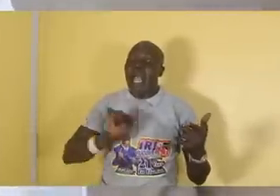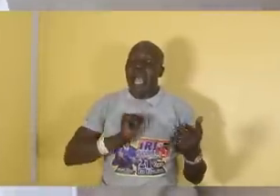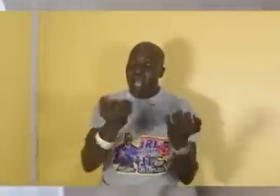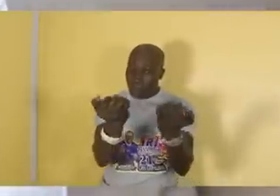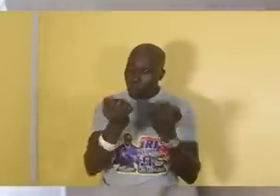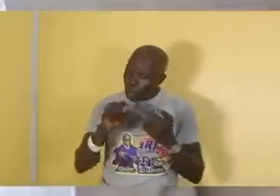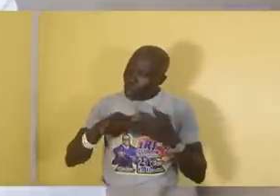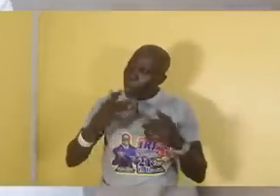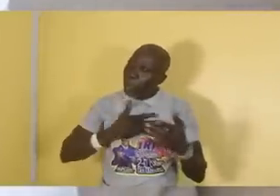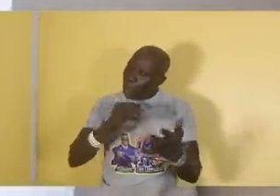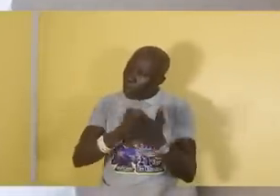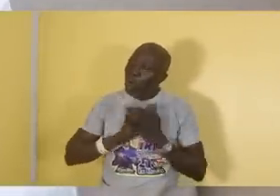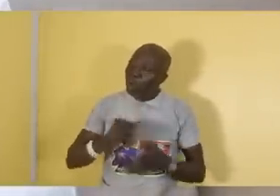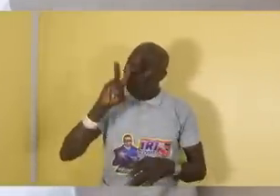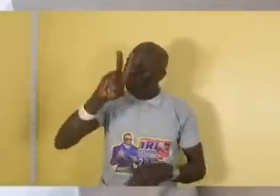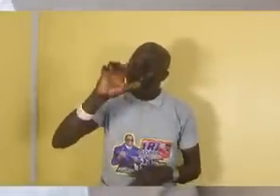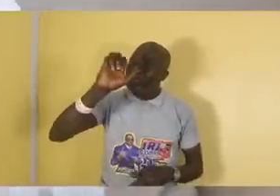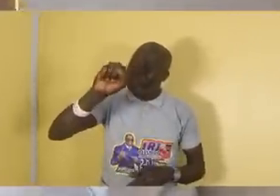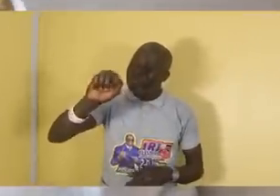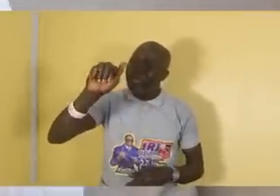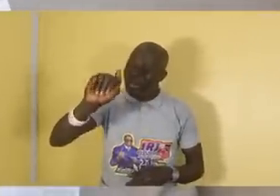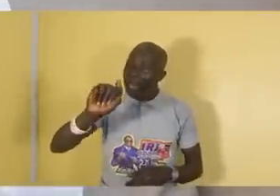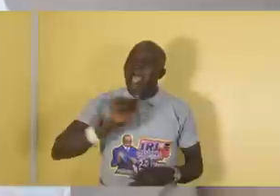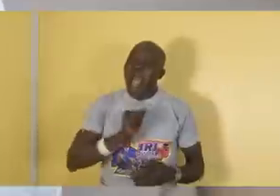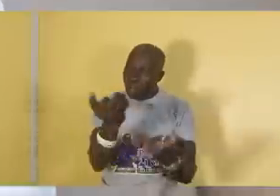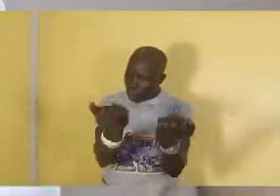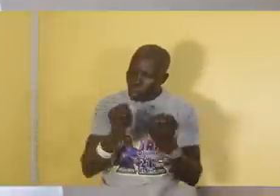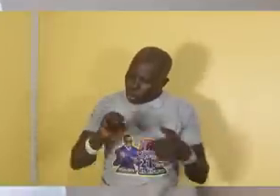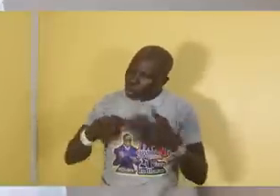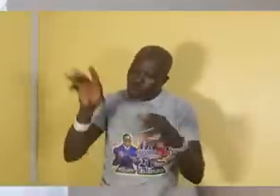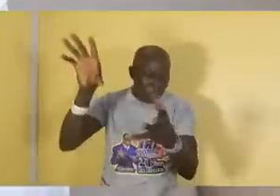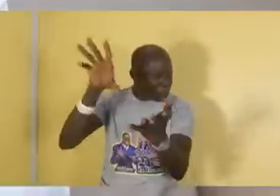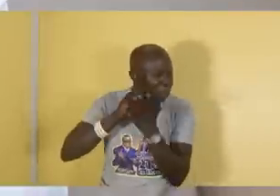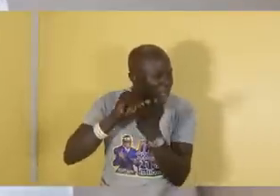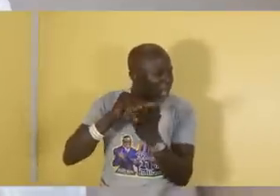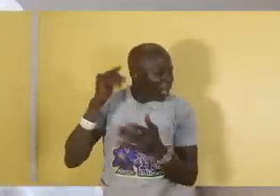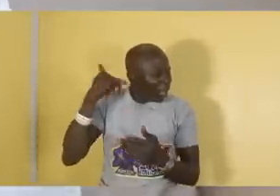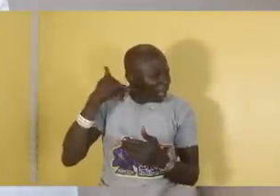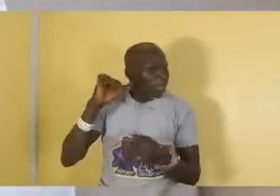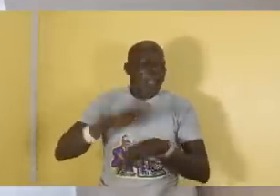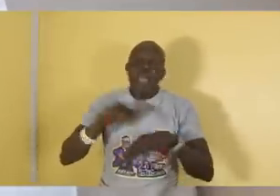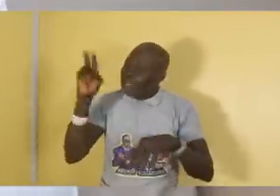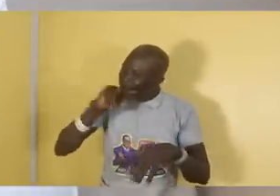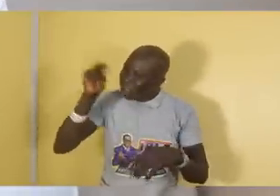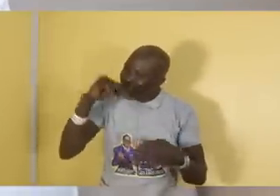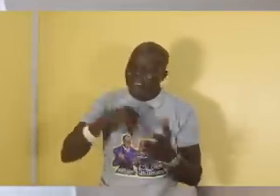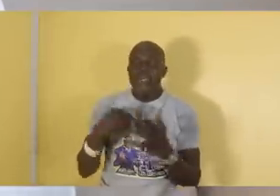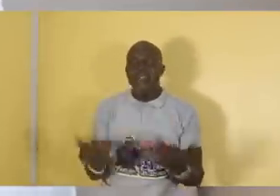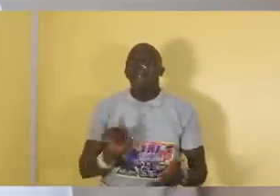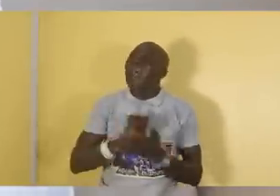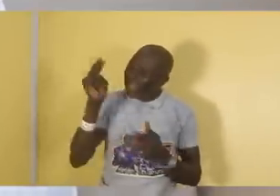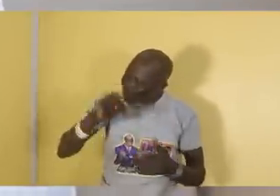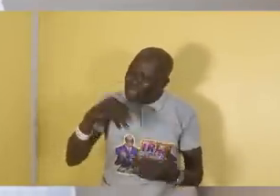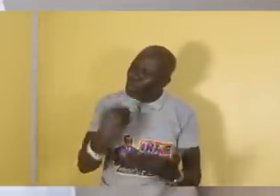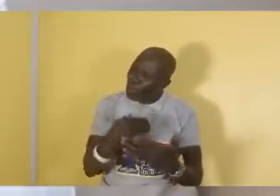gba visa e hotel. I want to receive unexpected visa. Mo de fe gba light e hotel. I don't expect it Allah. Olorun mo nilo e mi. God, I need it. Mo nilo.